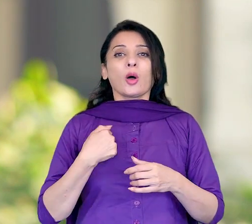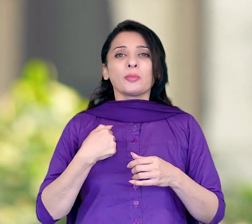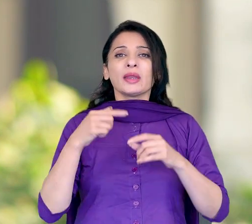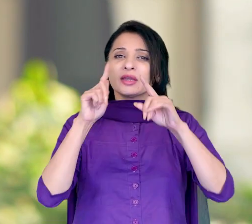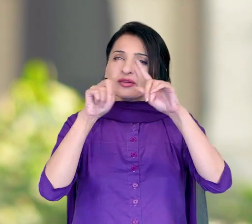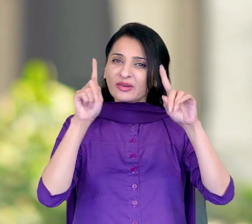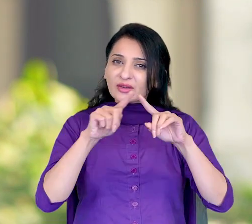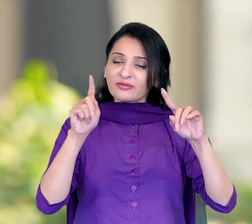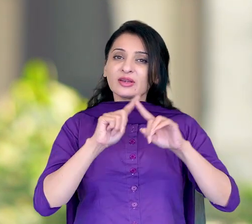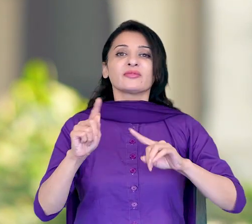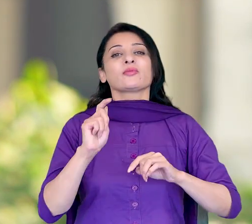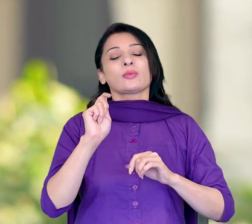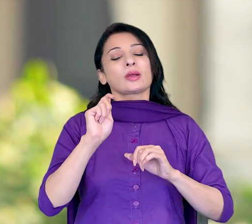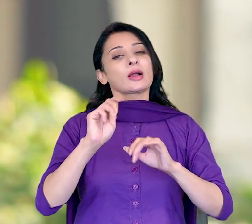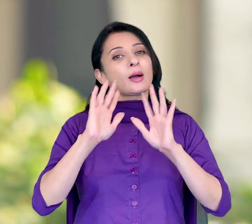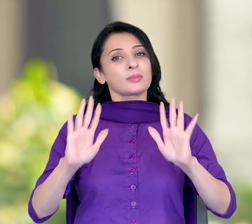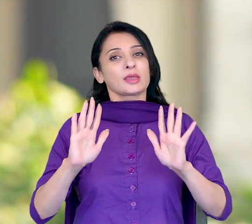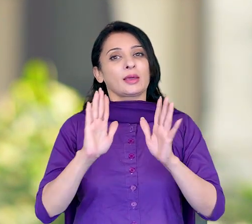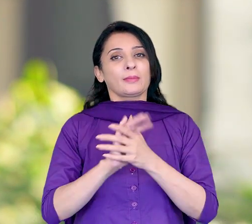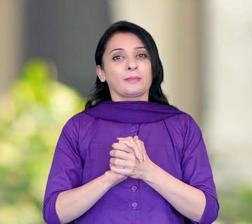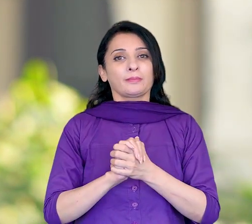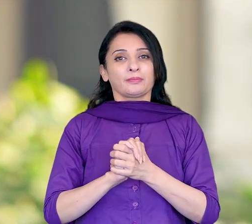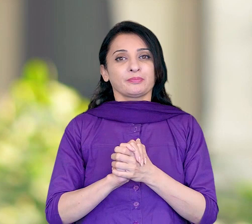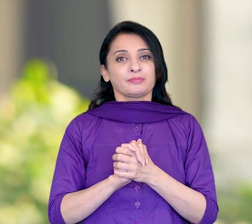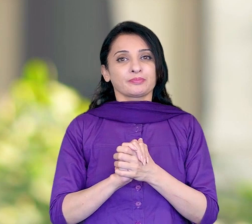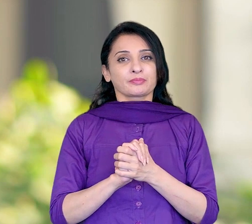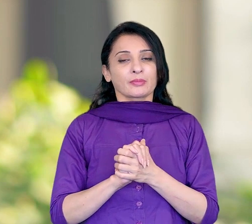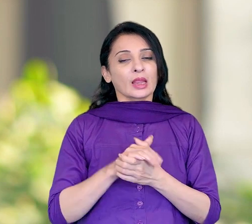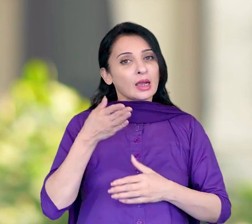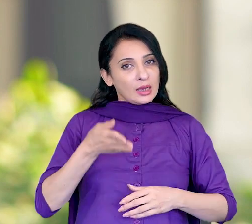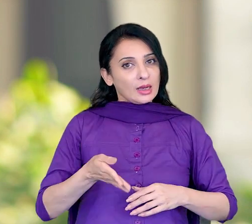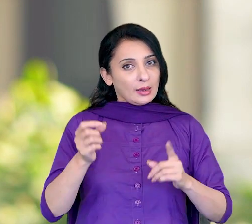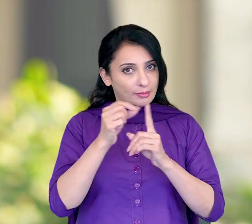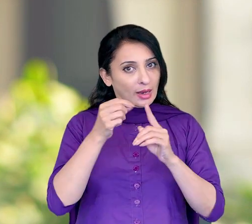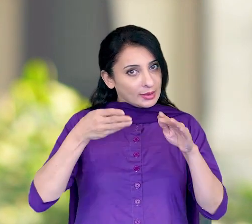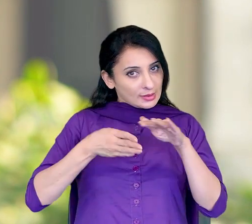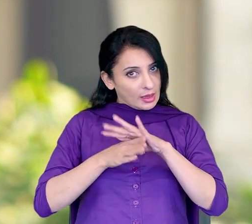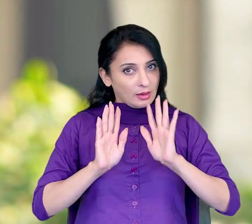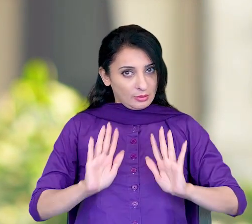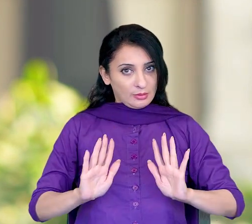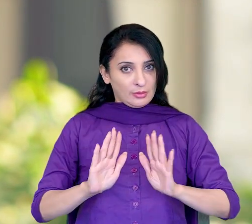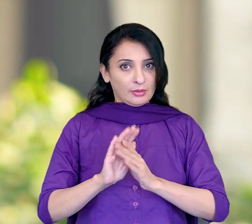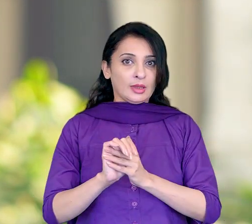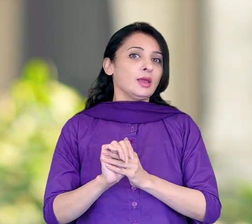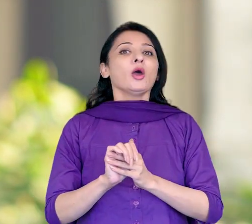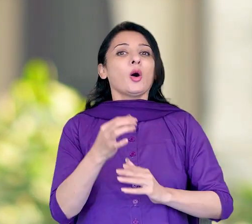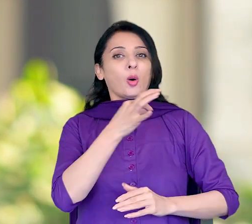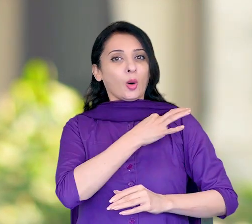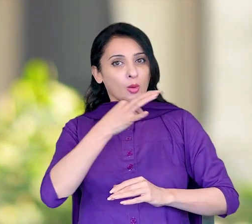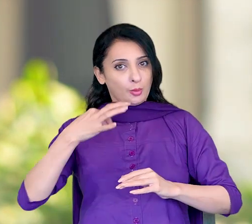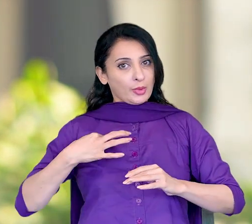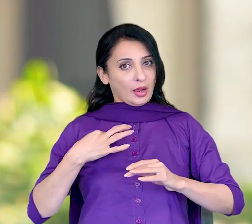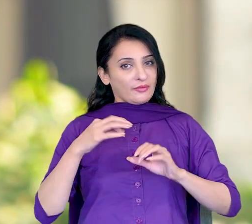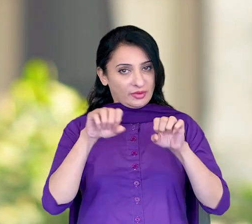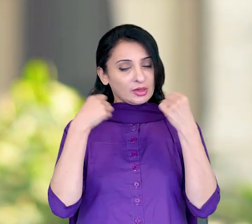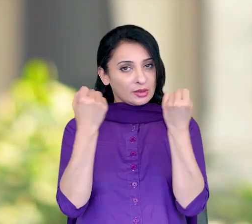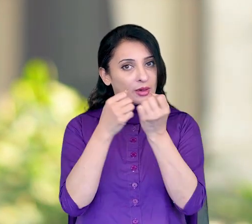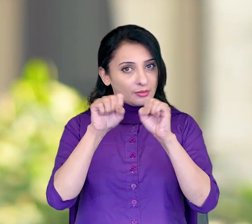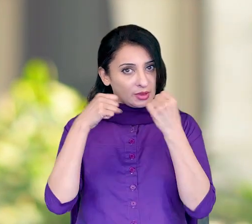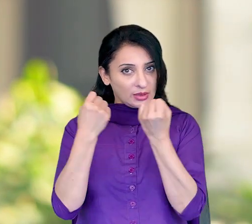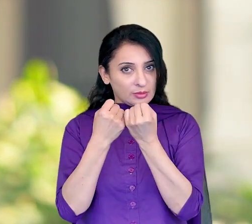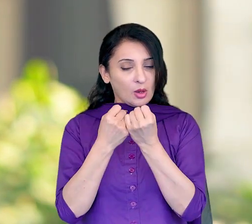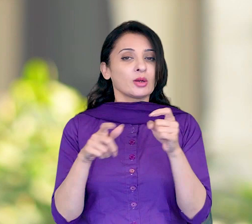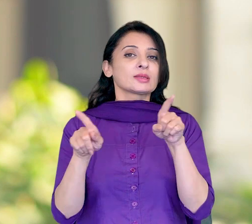technology sector, but I have worked in different disciplines, different facets of healthcare in Pakistan, in private and public